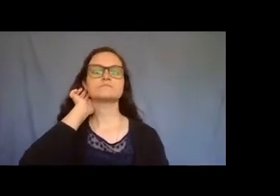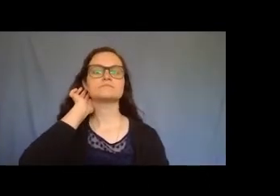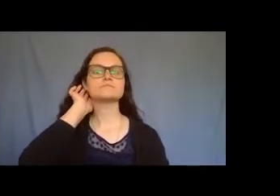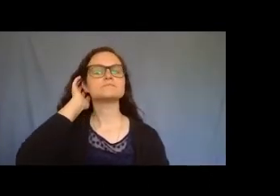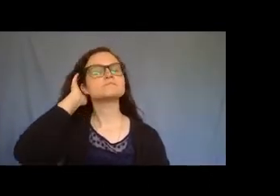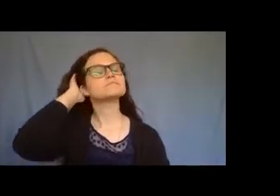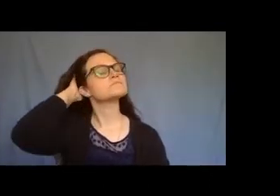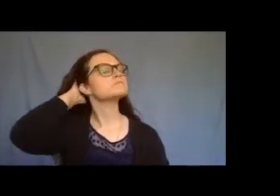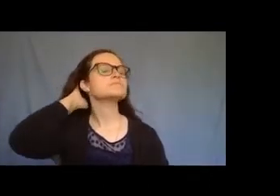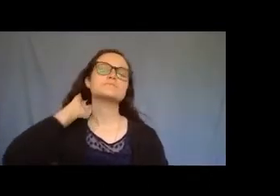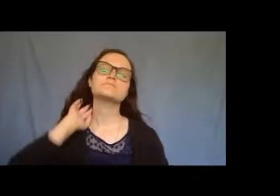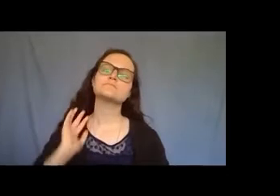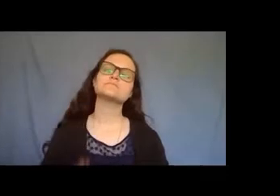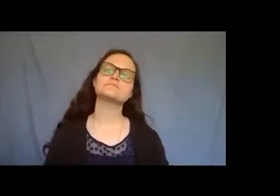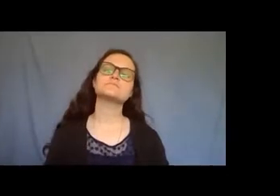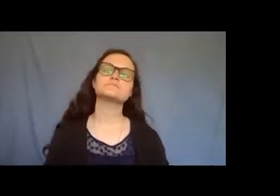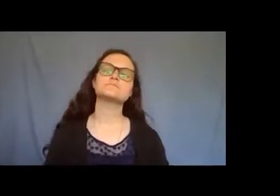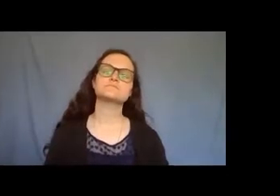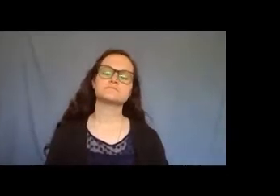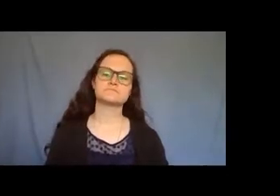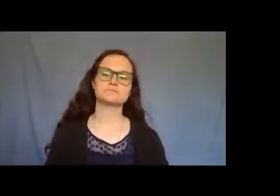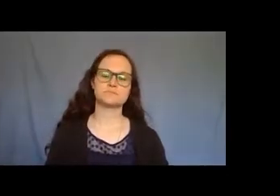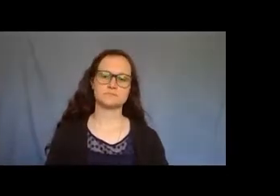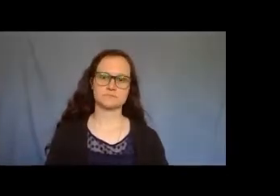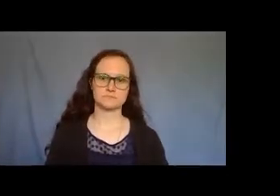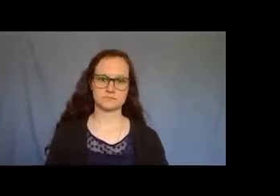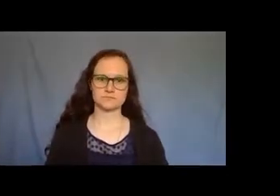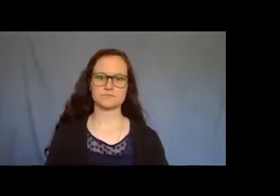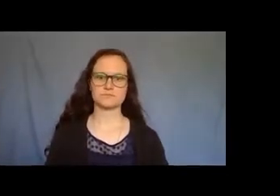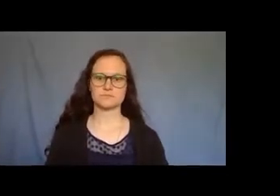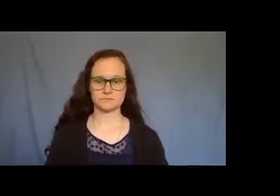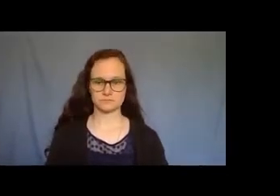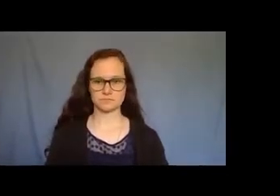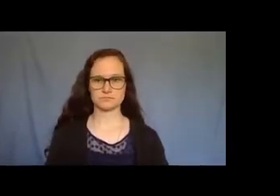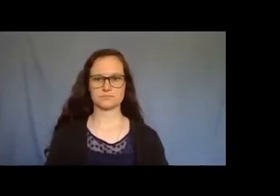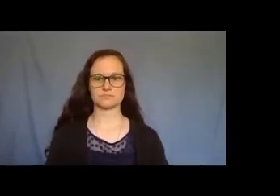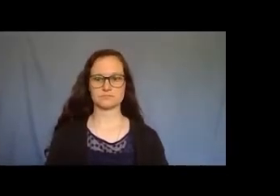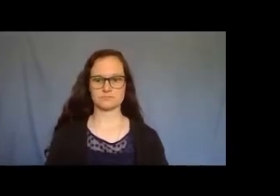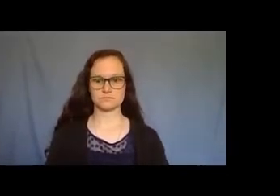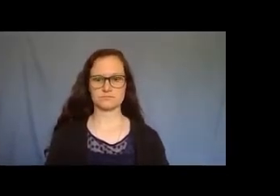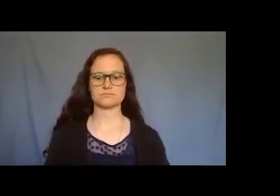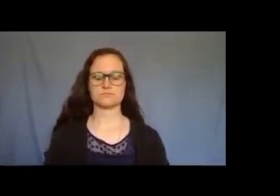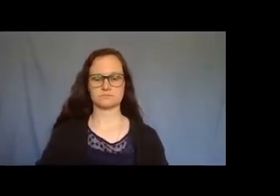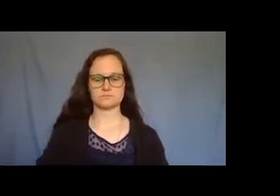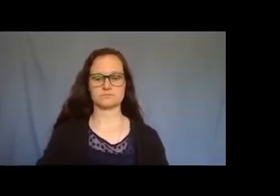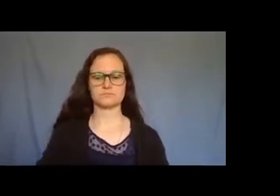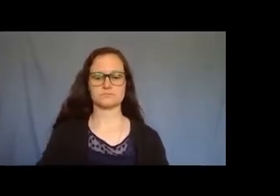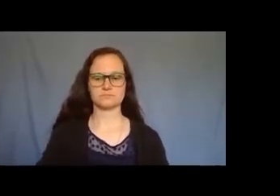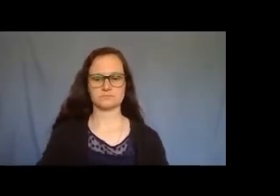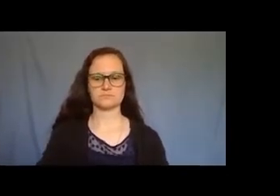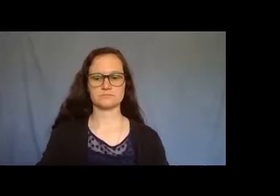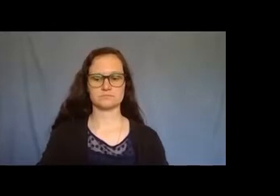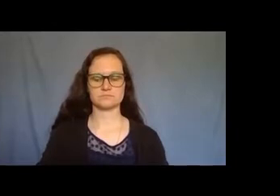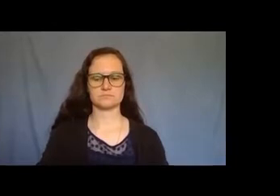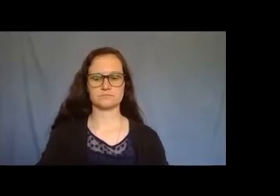Action Plan, that was a result of the cleanup of the tailings and smelter site.